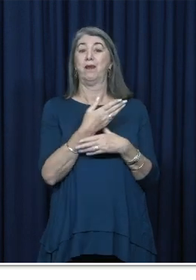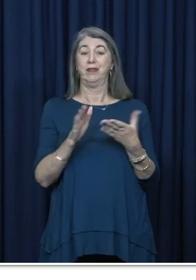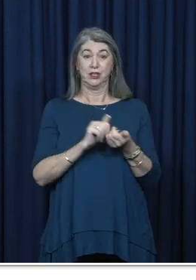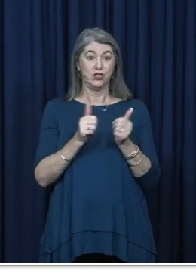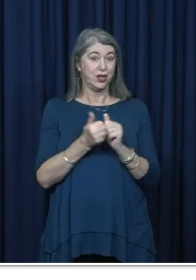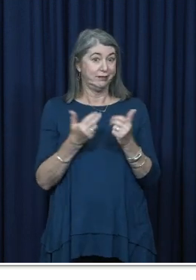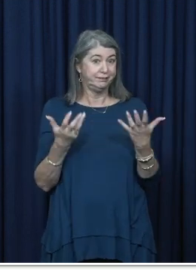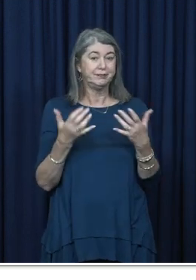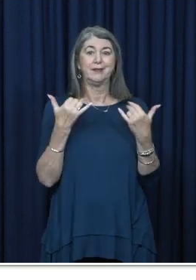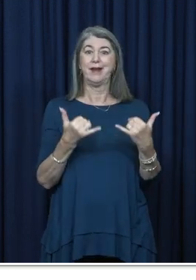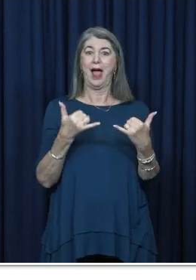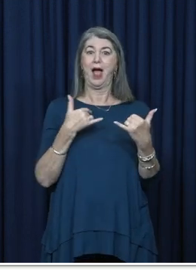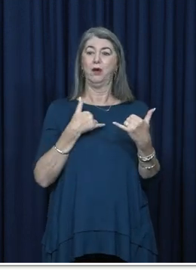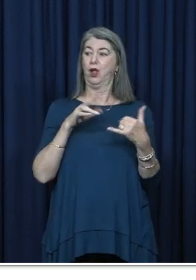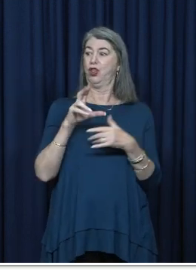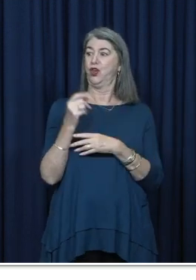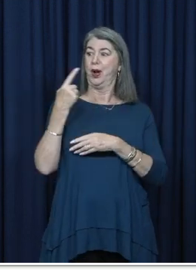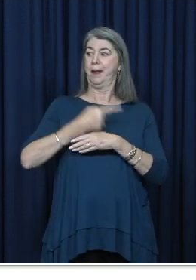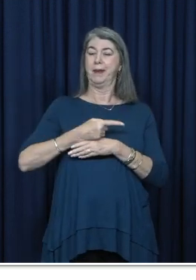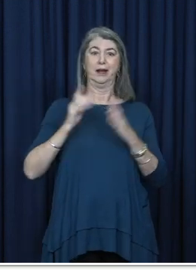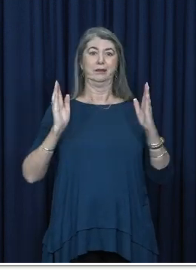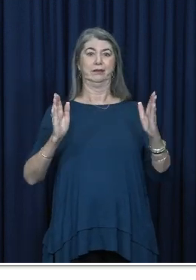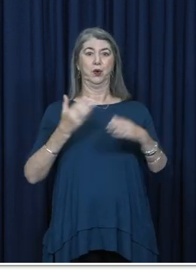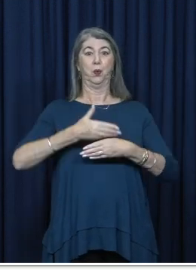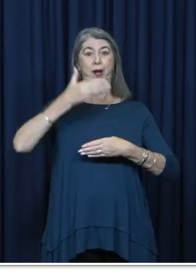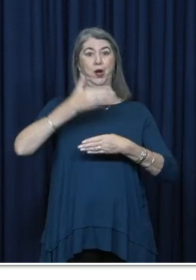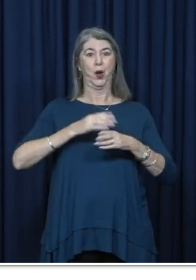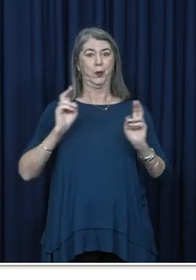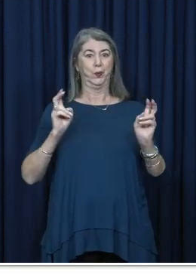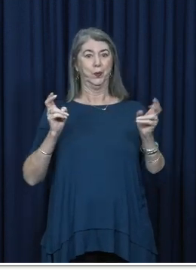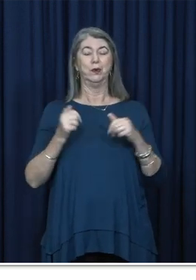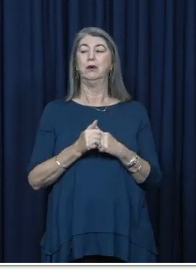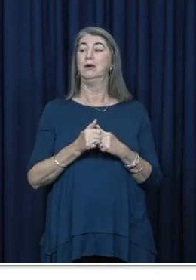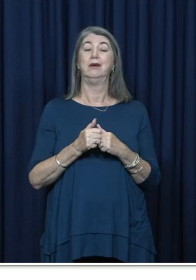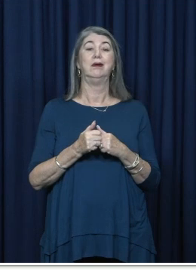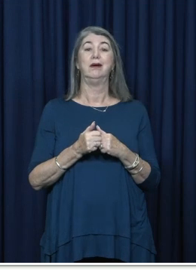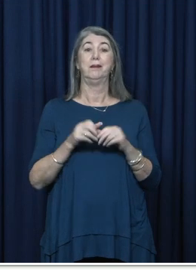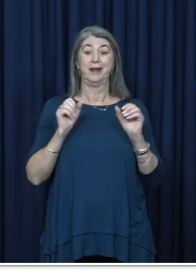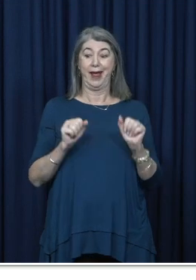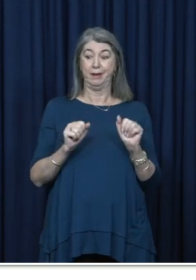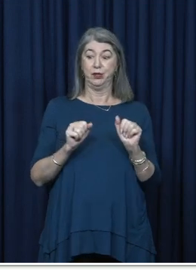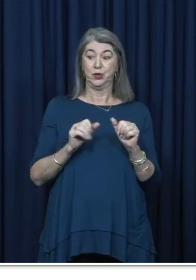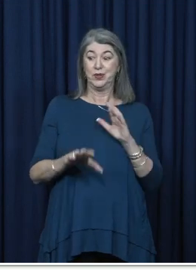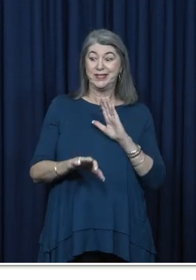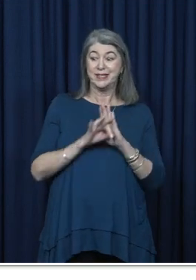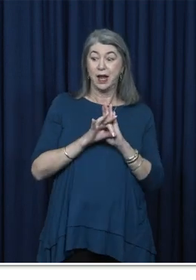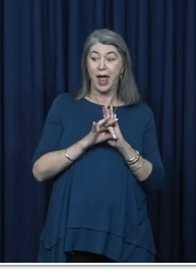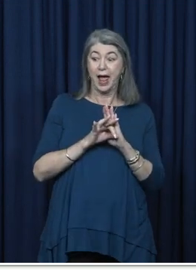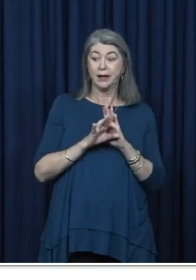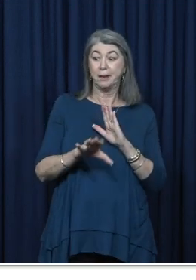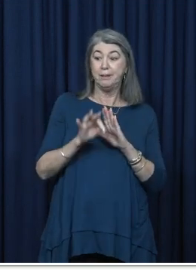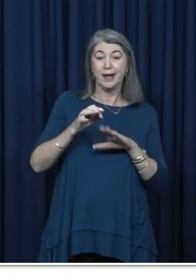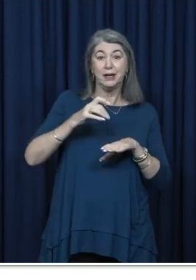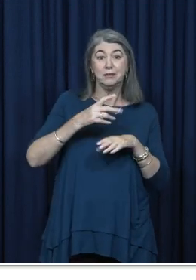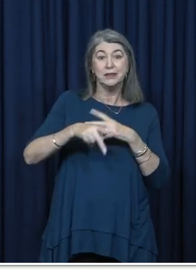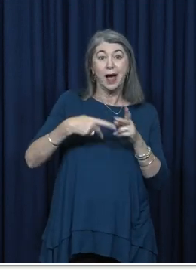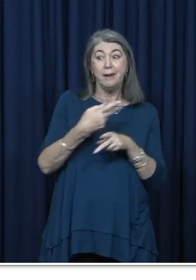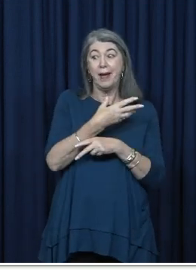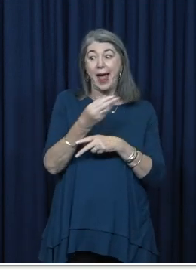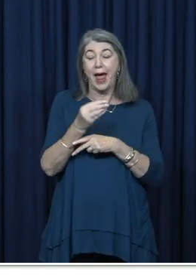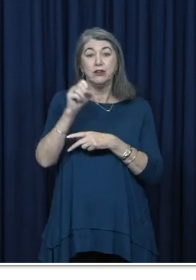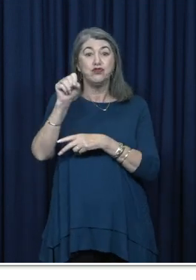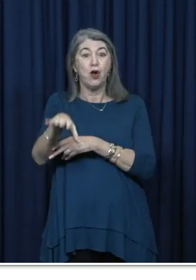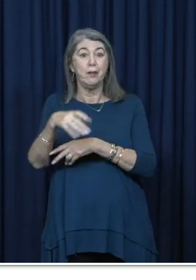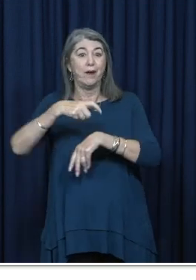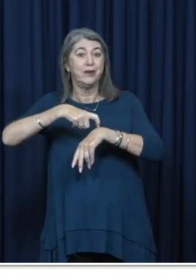has changed is now you'll be on a 30-minute window. You will no longer be able to select a pickup time and a